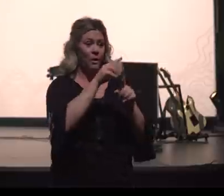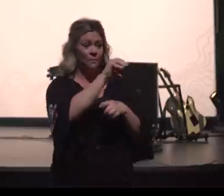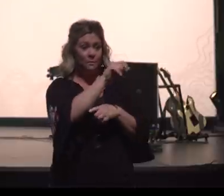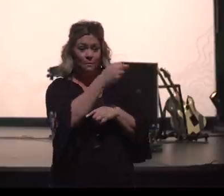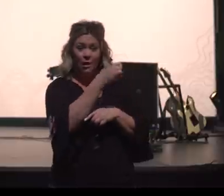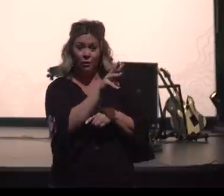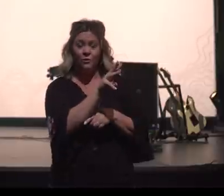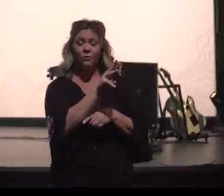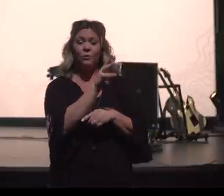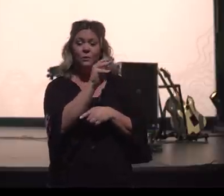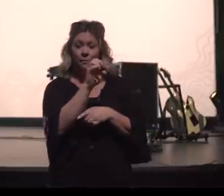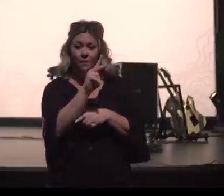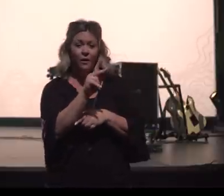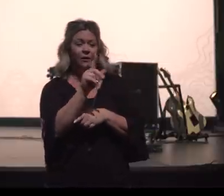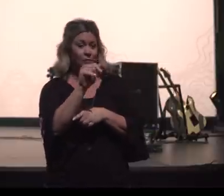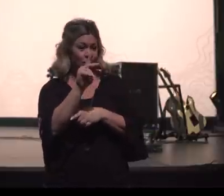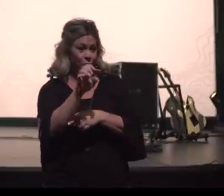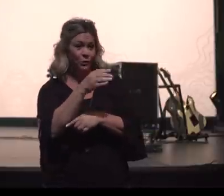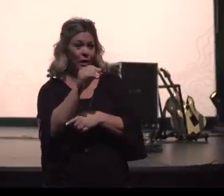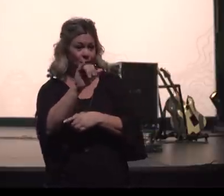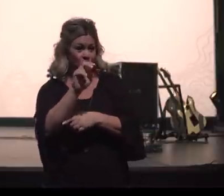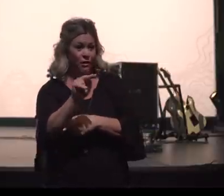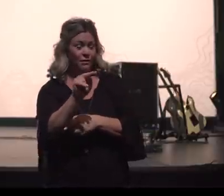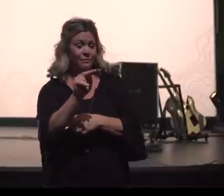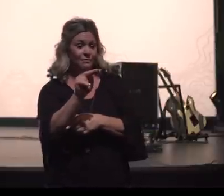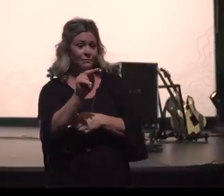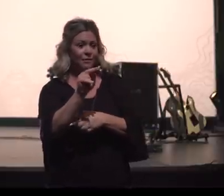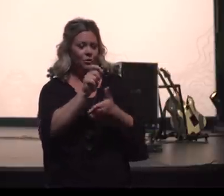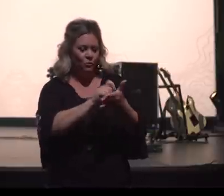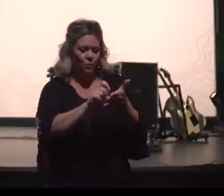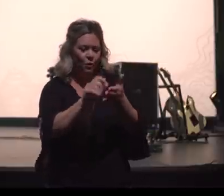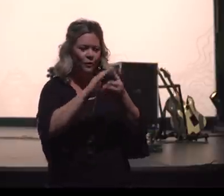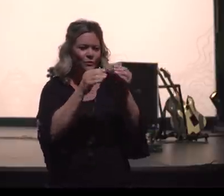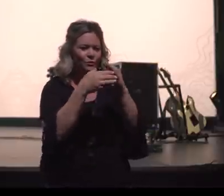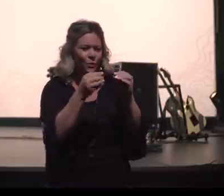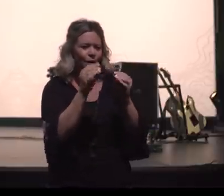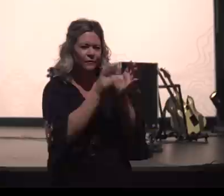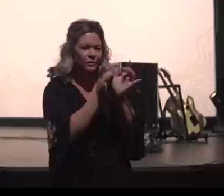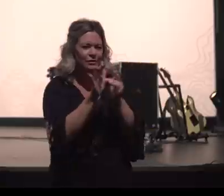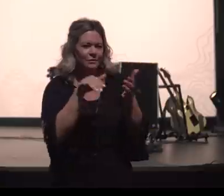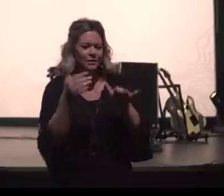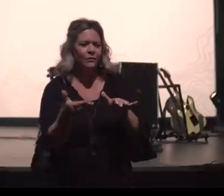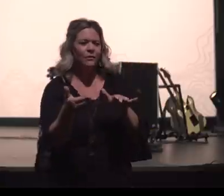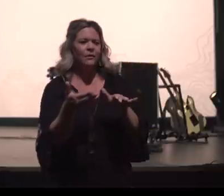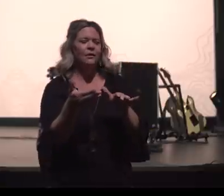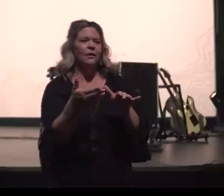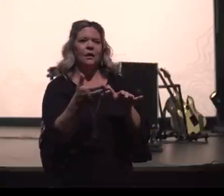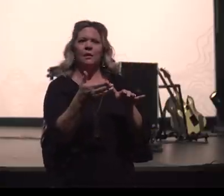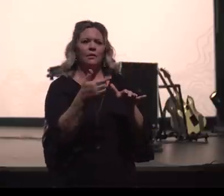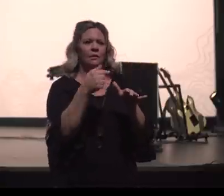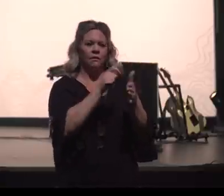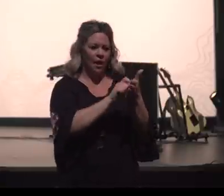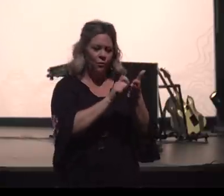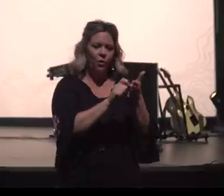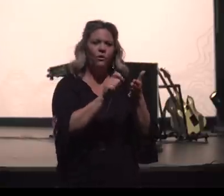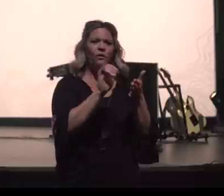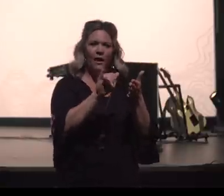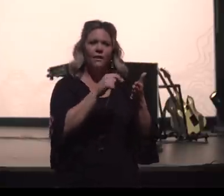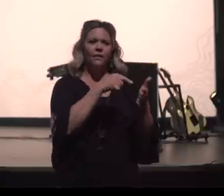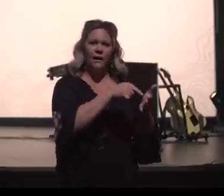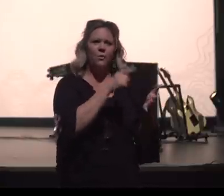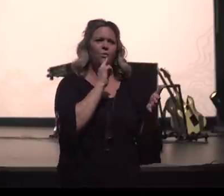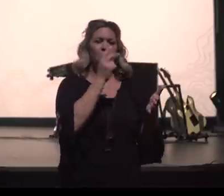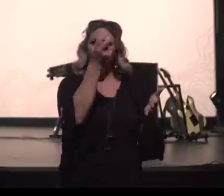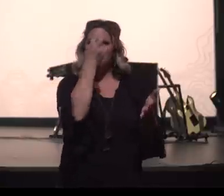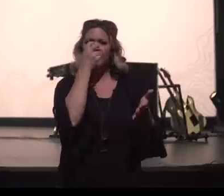Luke, and John captured the story, they all capture it as if they are completely blind to what Jesus was going to do, even though